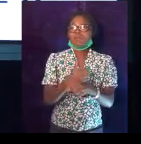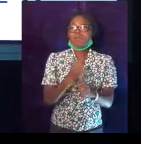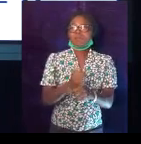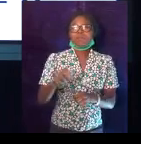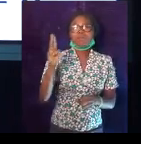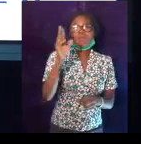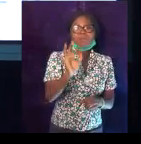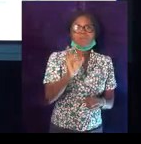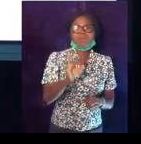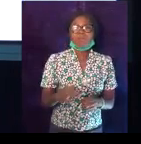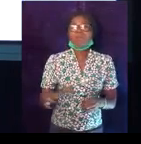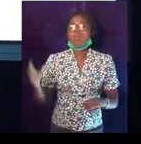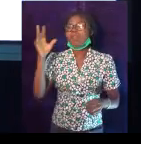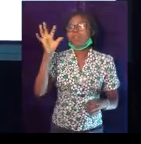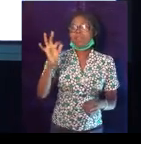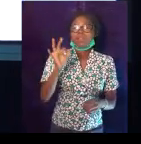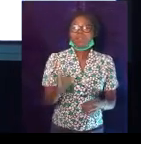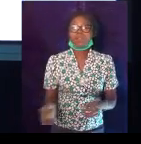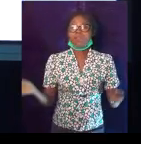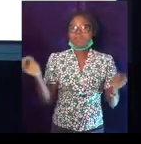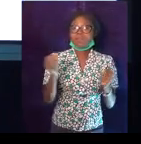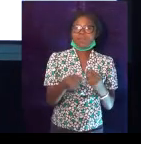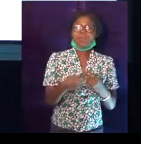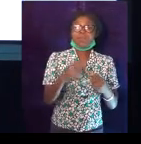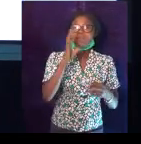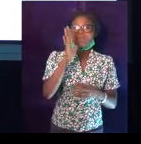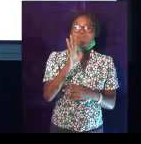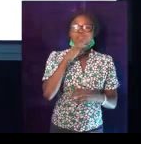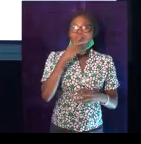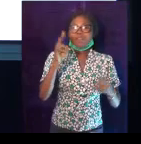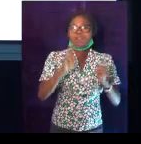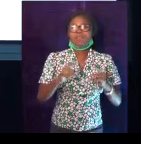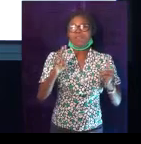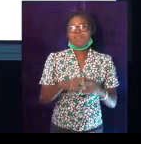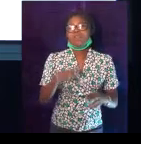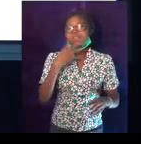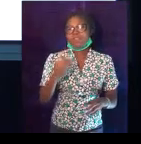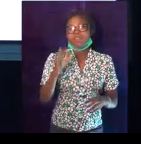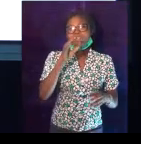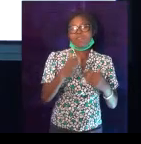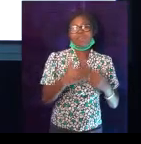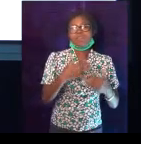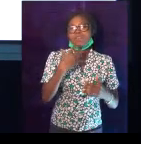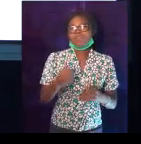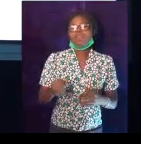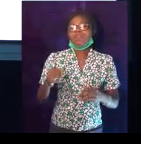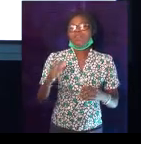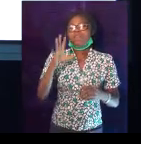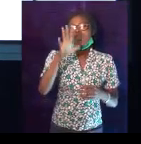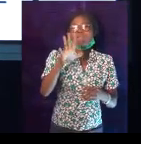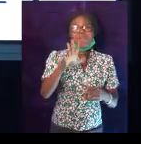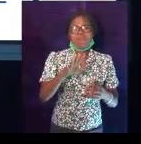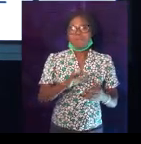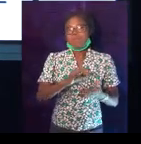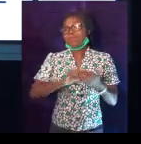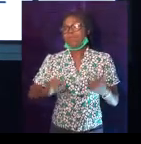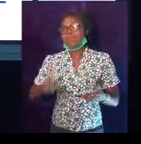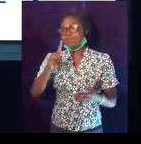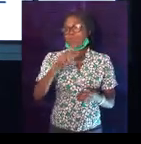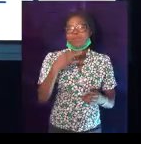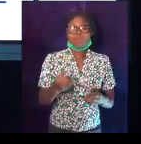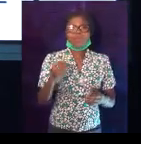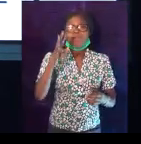9. 9 times 5 is very easy. 5 minus 1, I get me